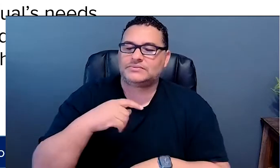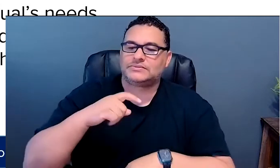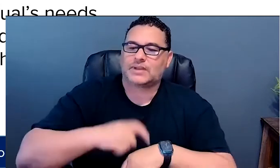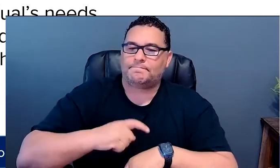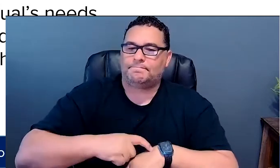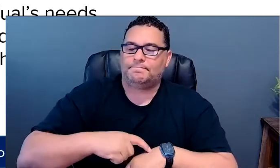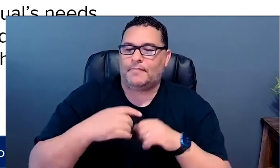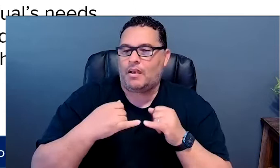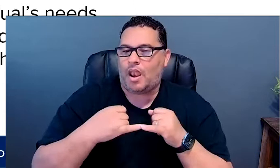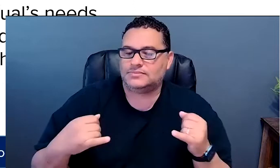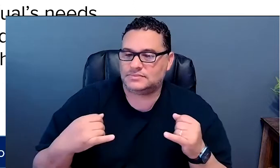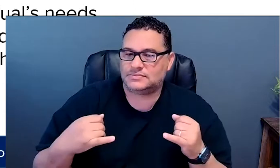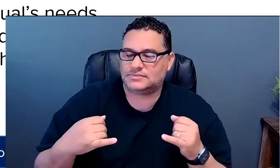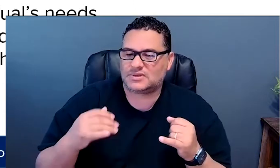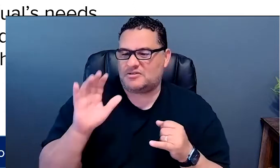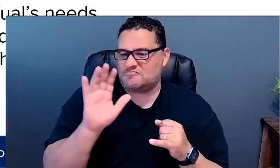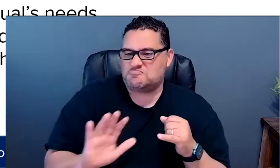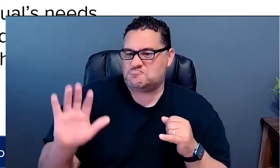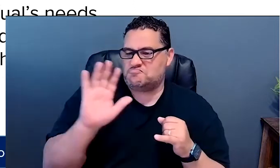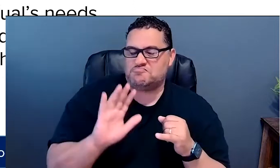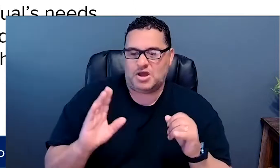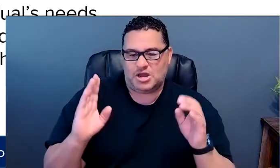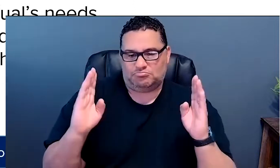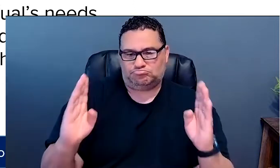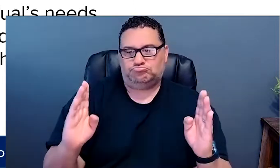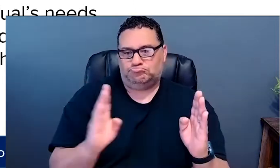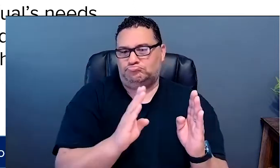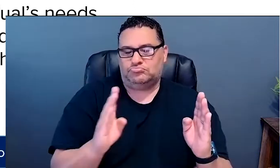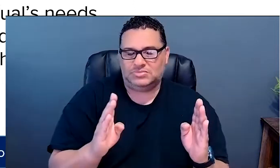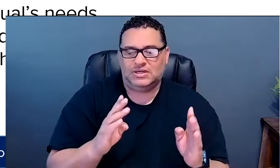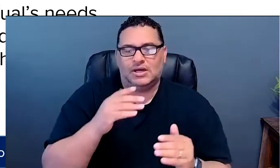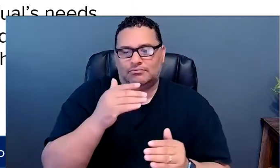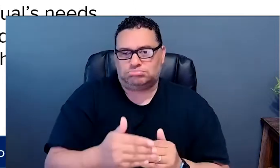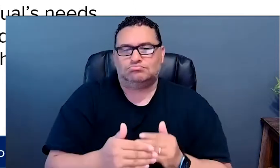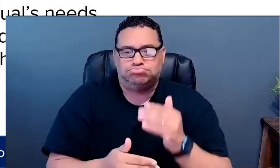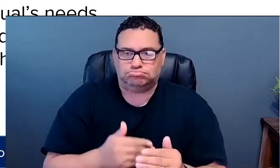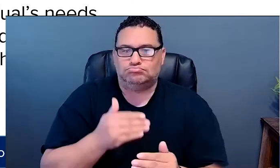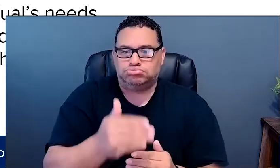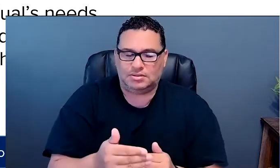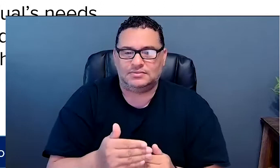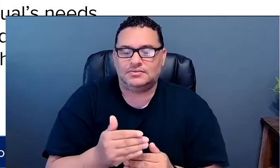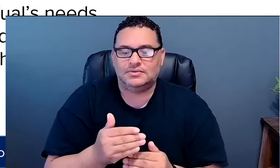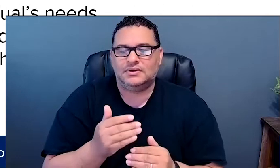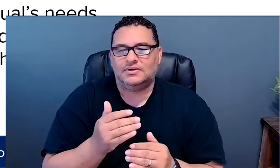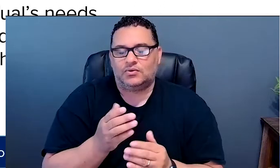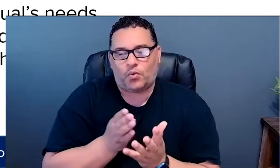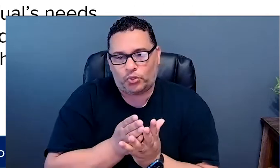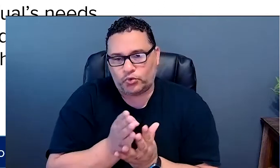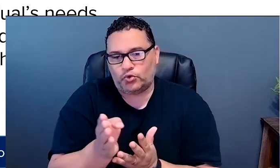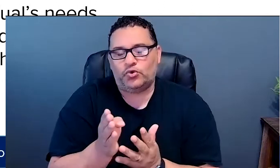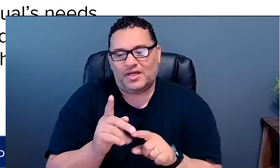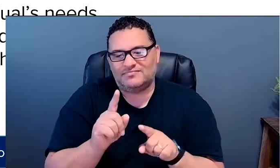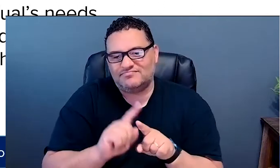for going through the services and achieving those steps to prepare them